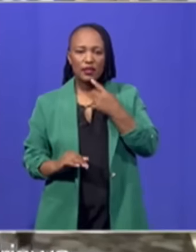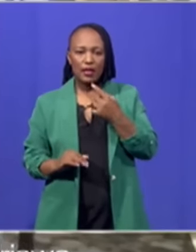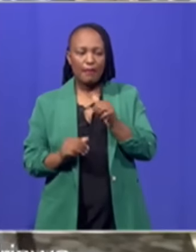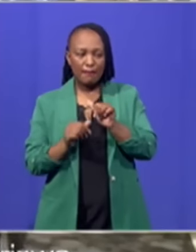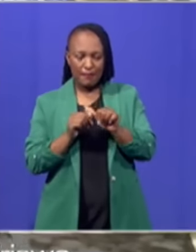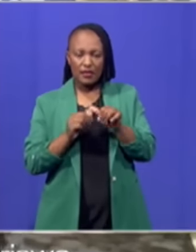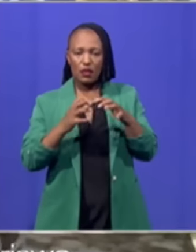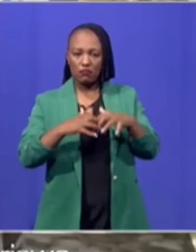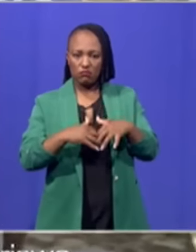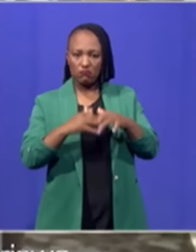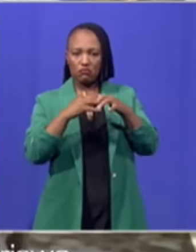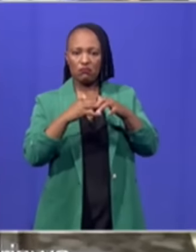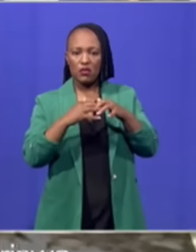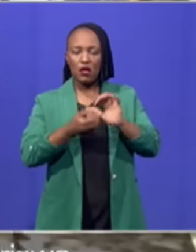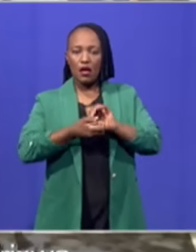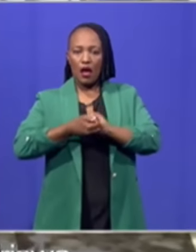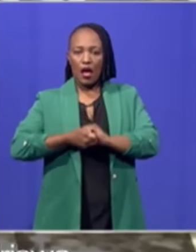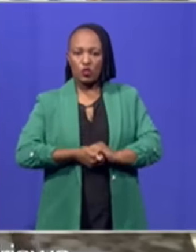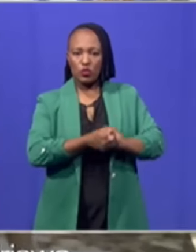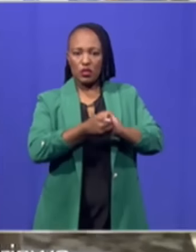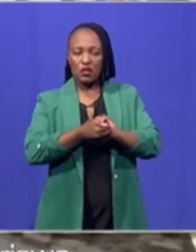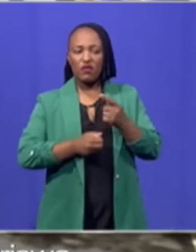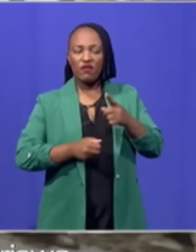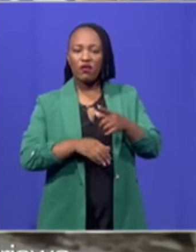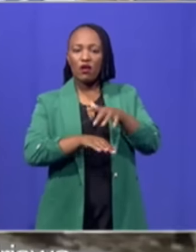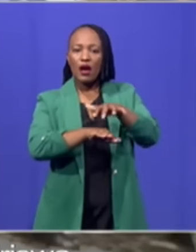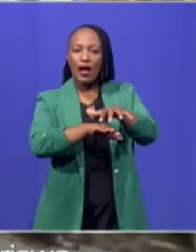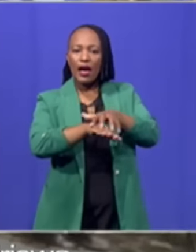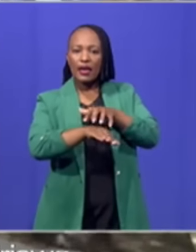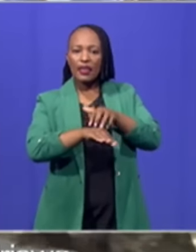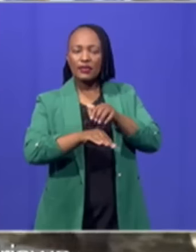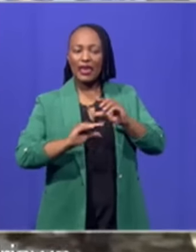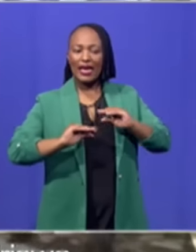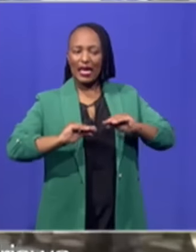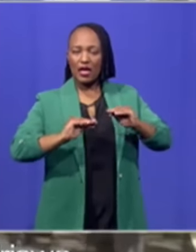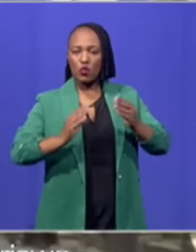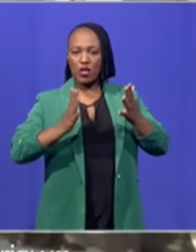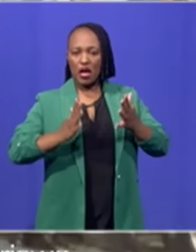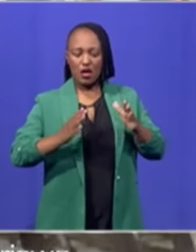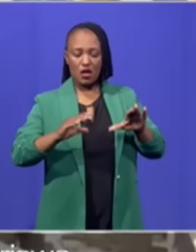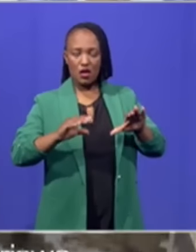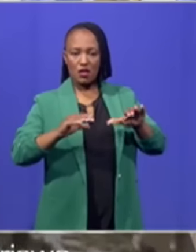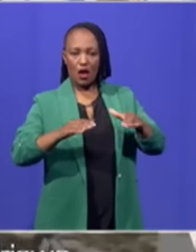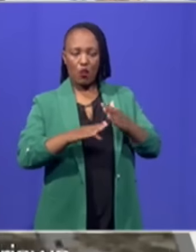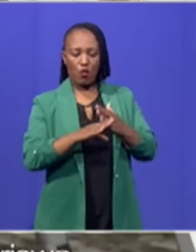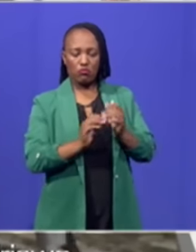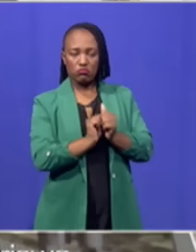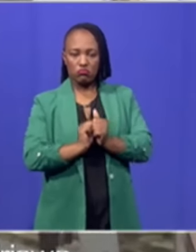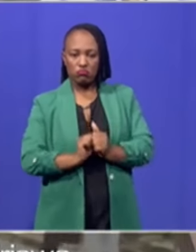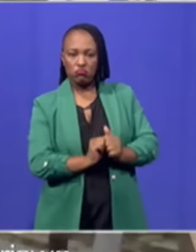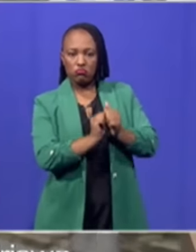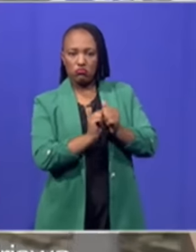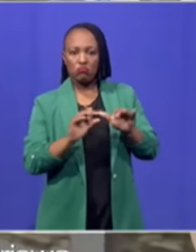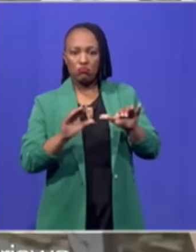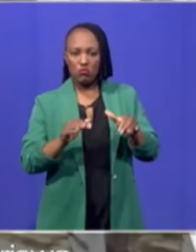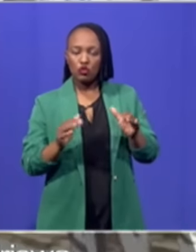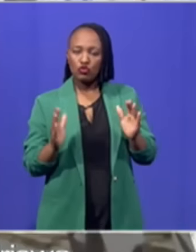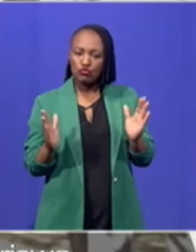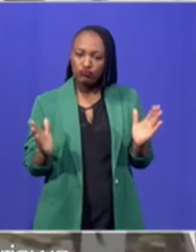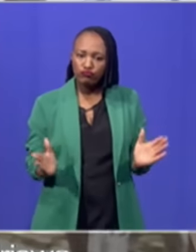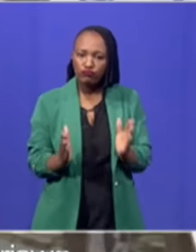this association for agricultural educators so that we work as a collective to promote